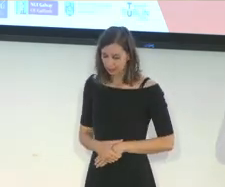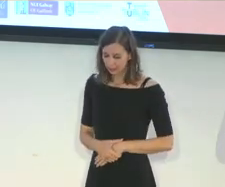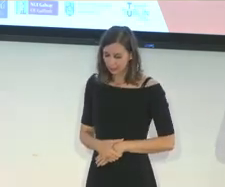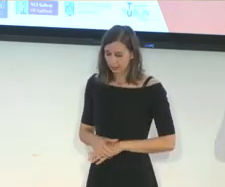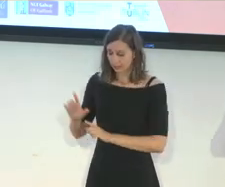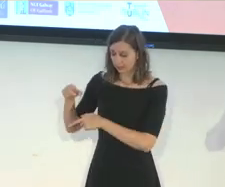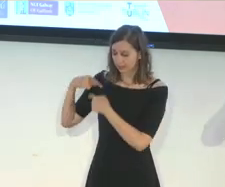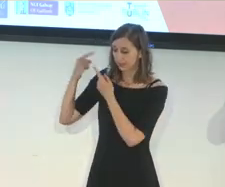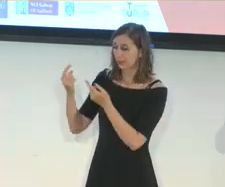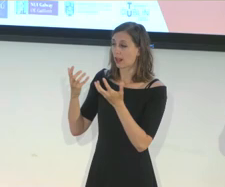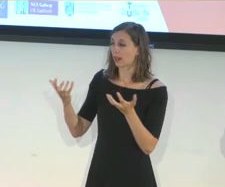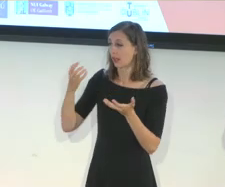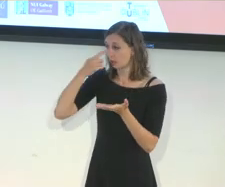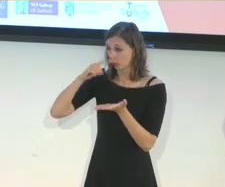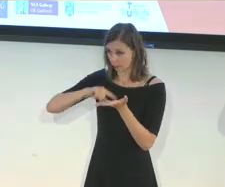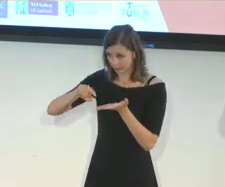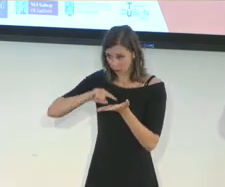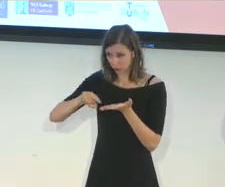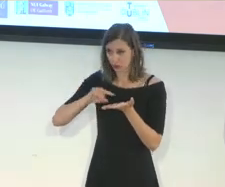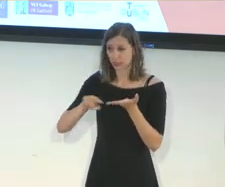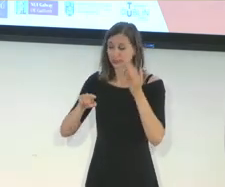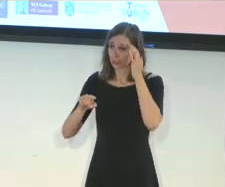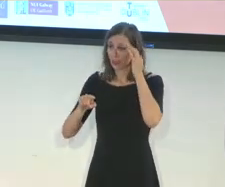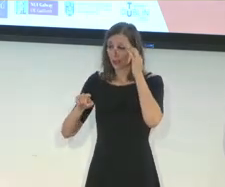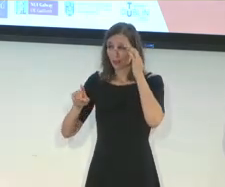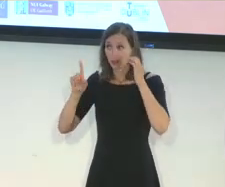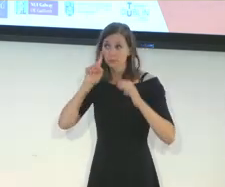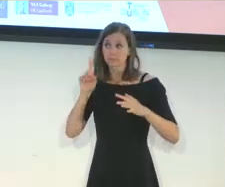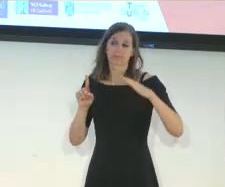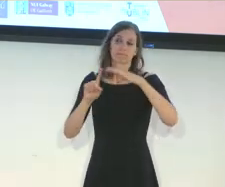lot of researchers have taken up this idea, and